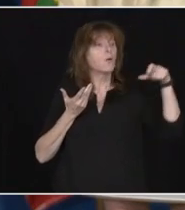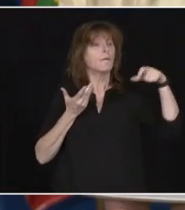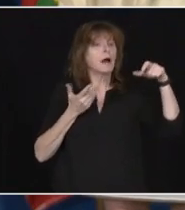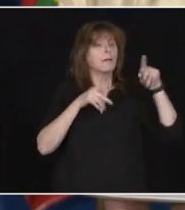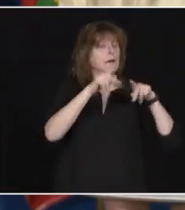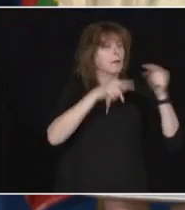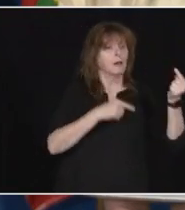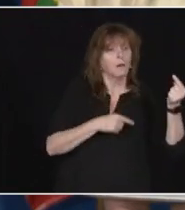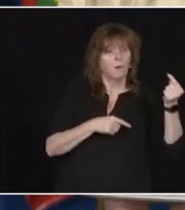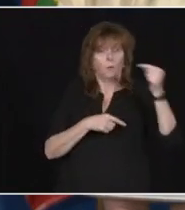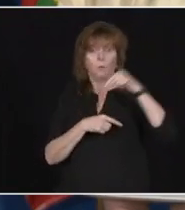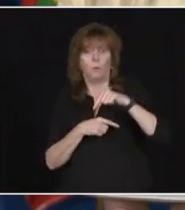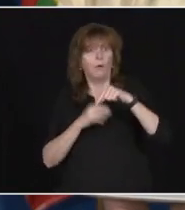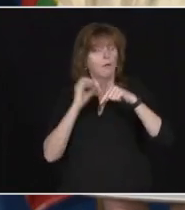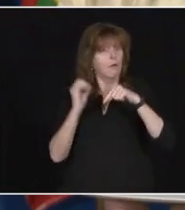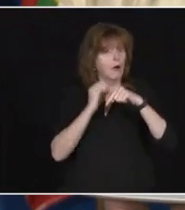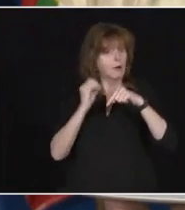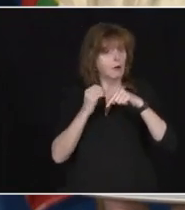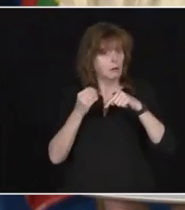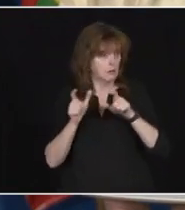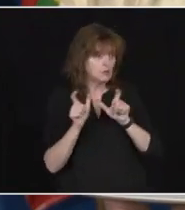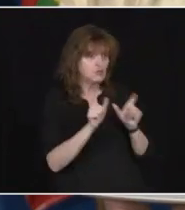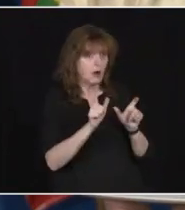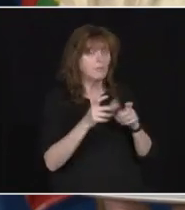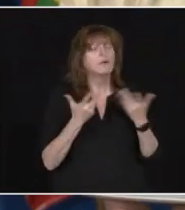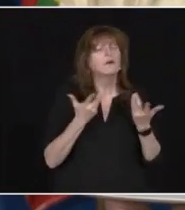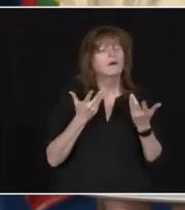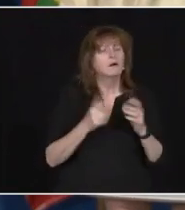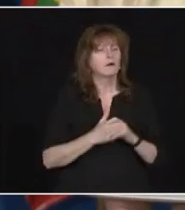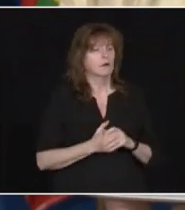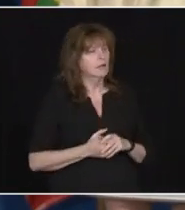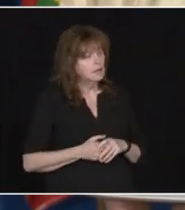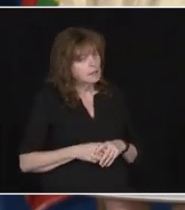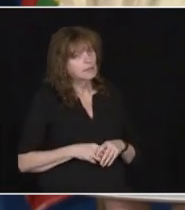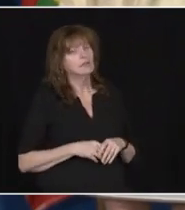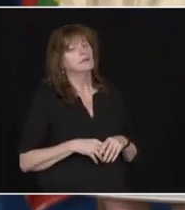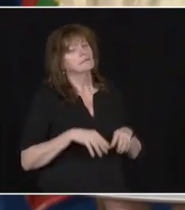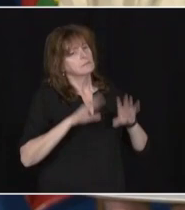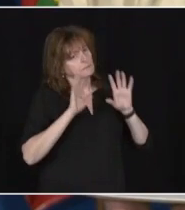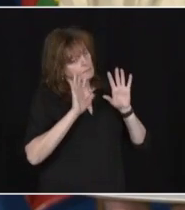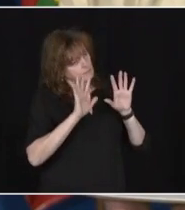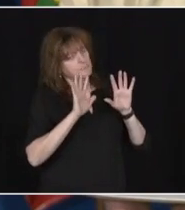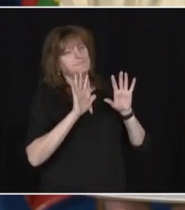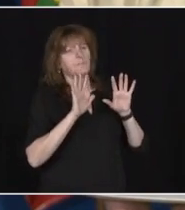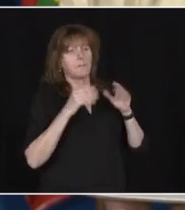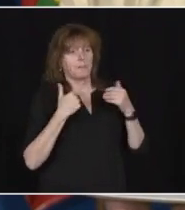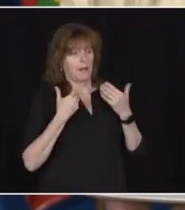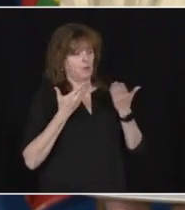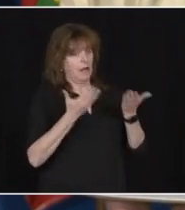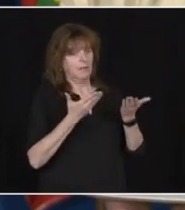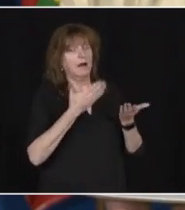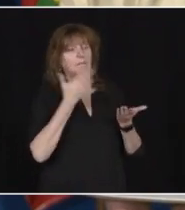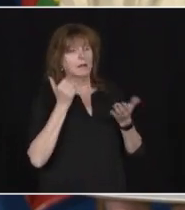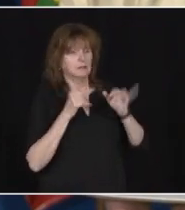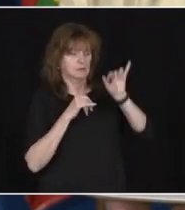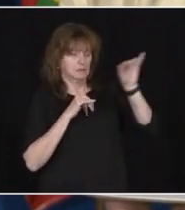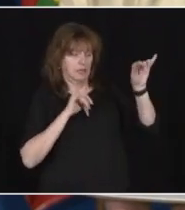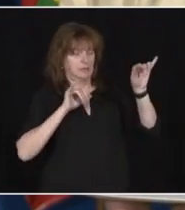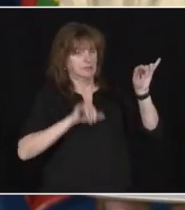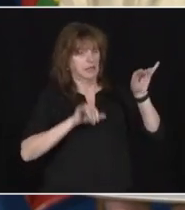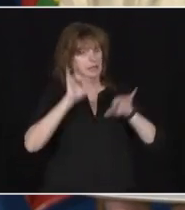Well, we just recommend that people stay within their own province. We've had this conversation with Premier